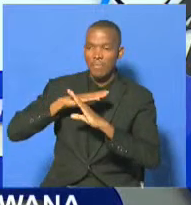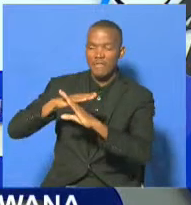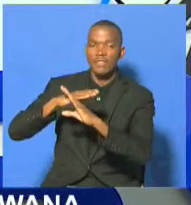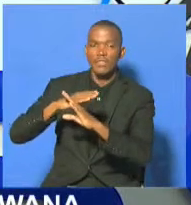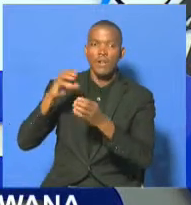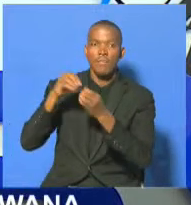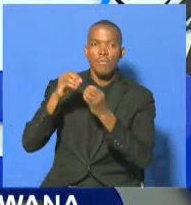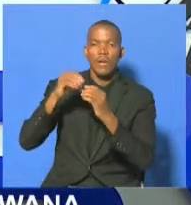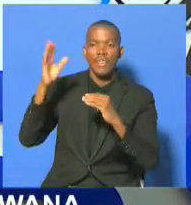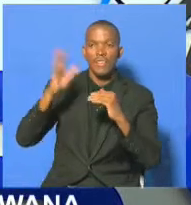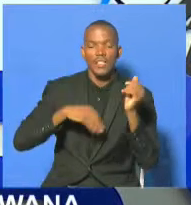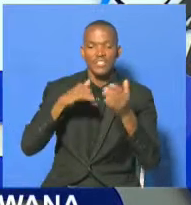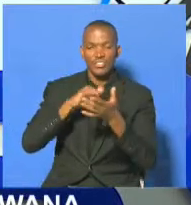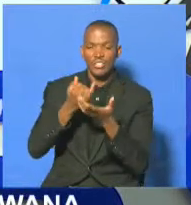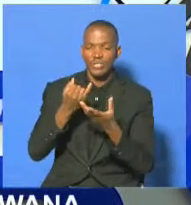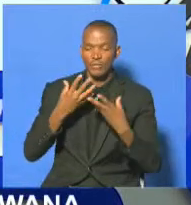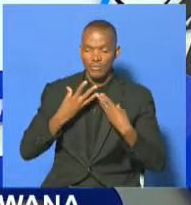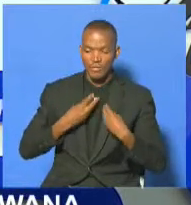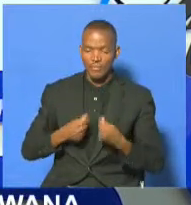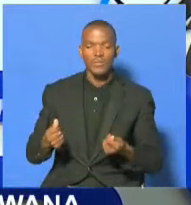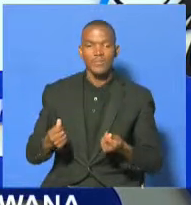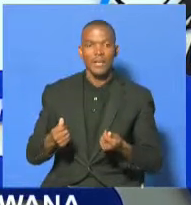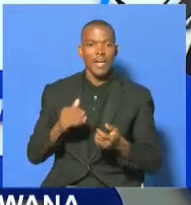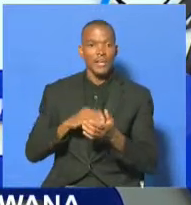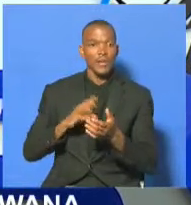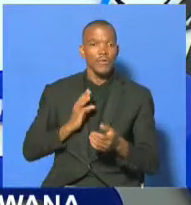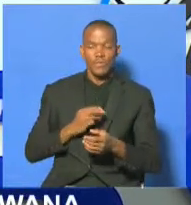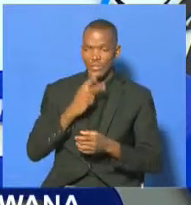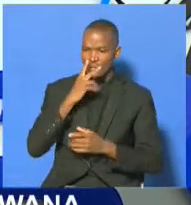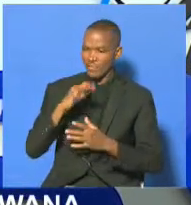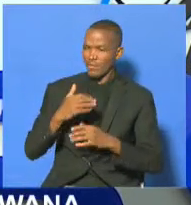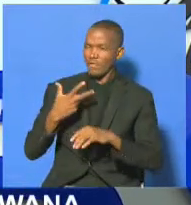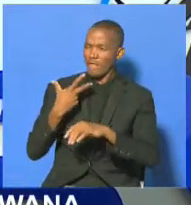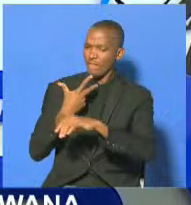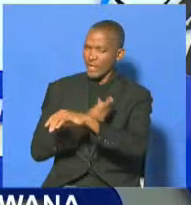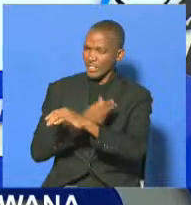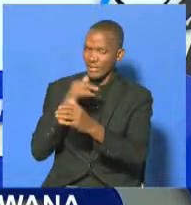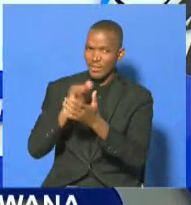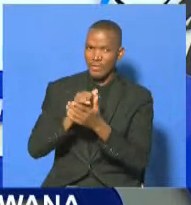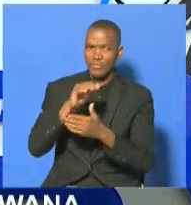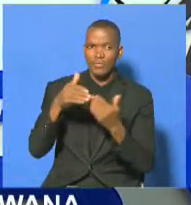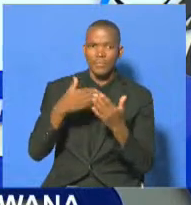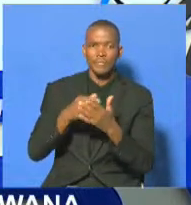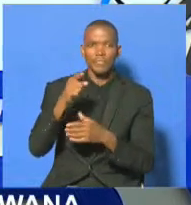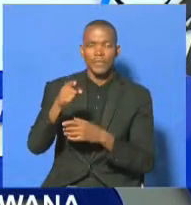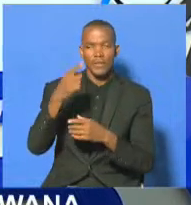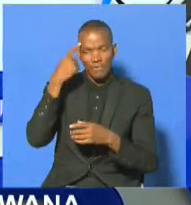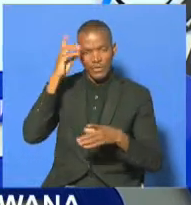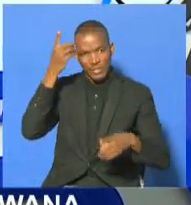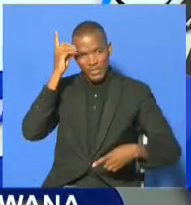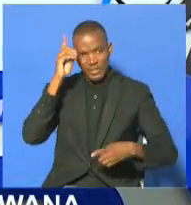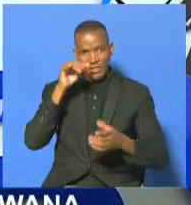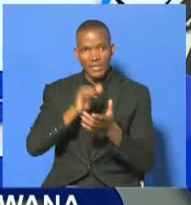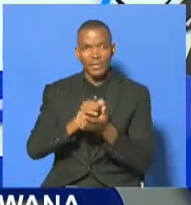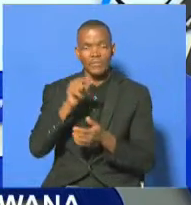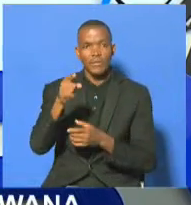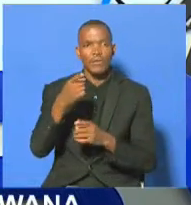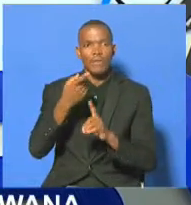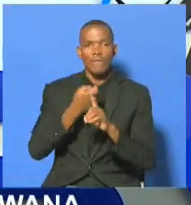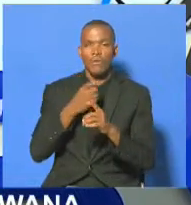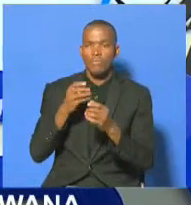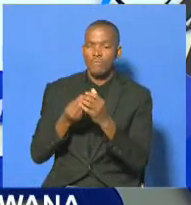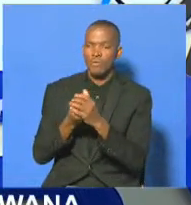than curative. So we are looking at vaccination, a range of diseases, ranging from